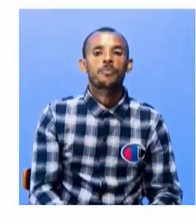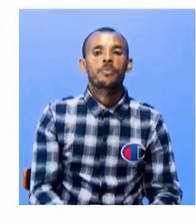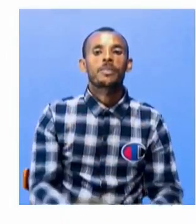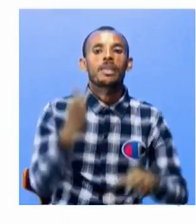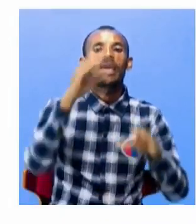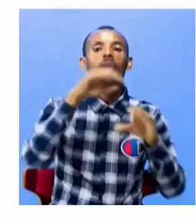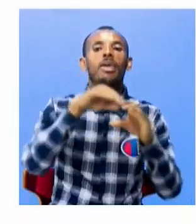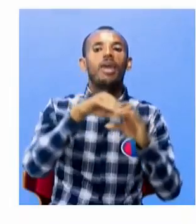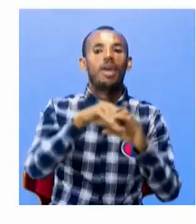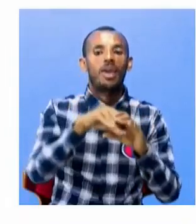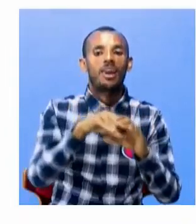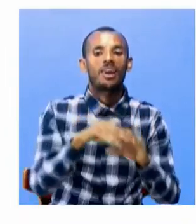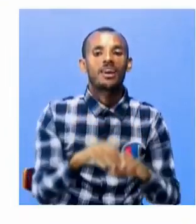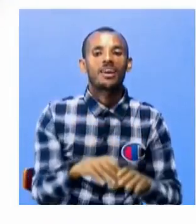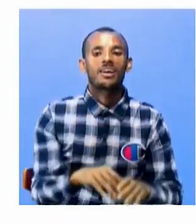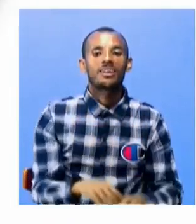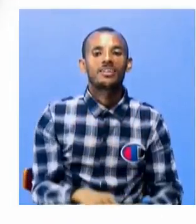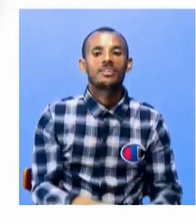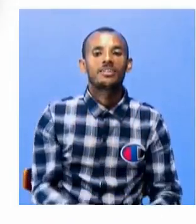in